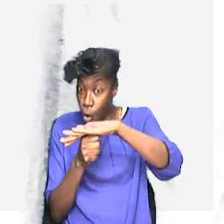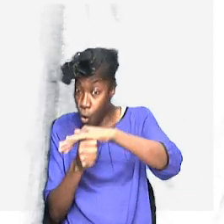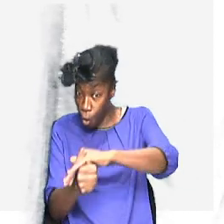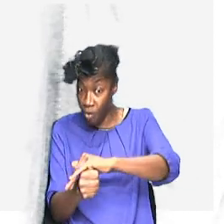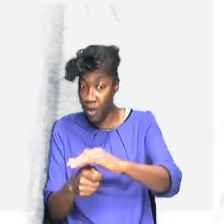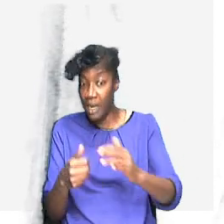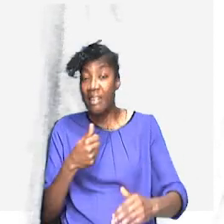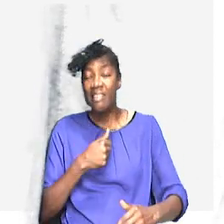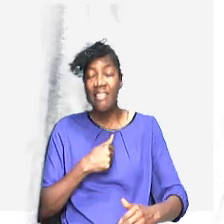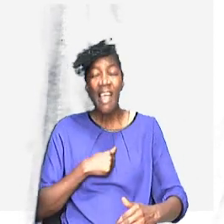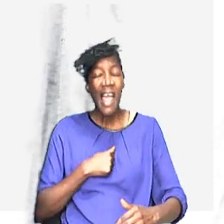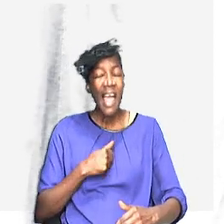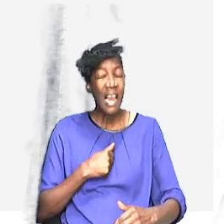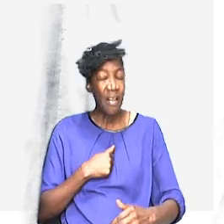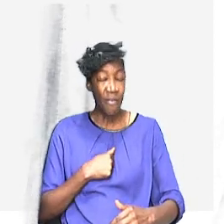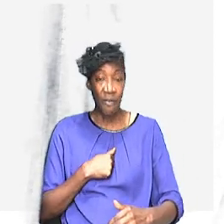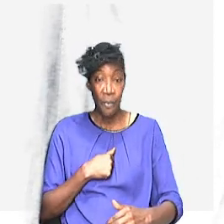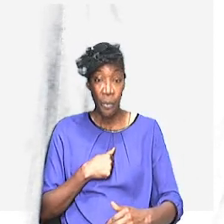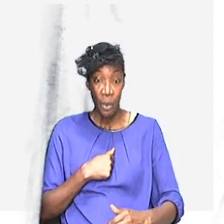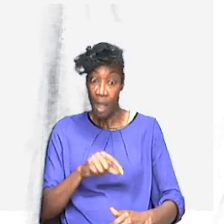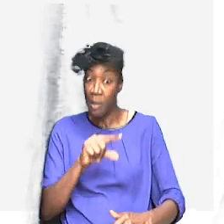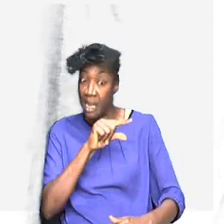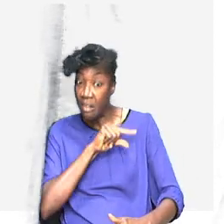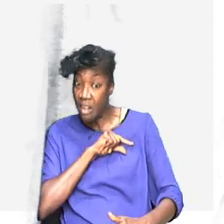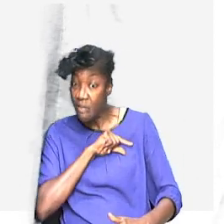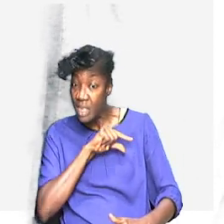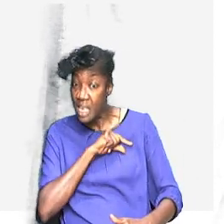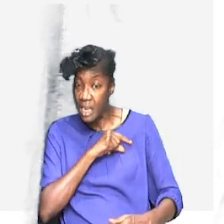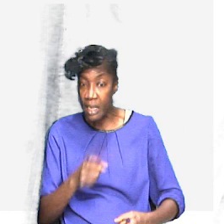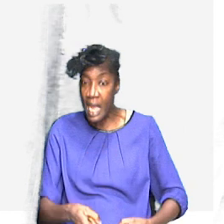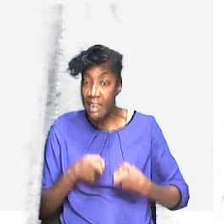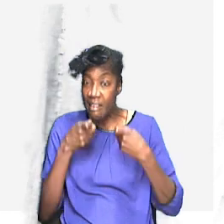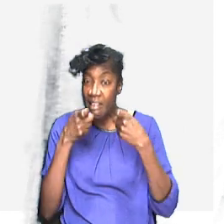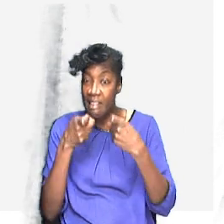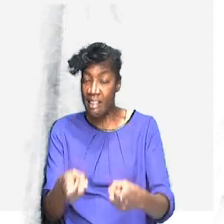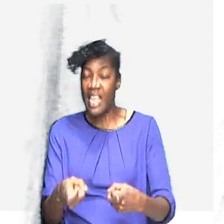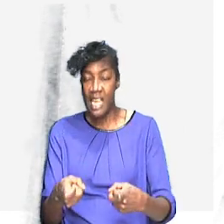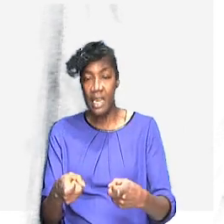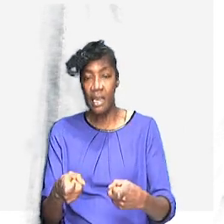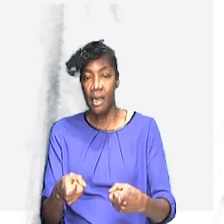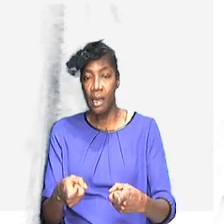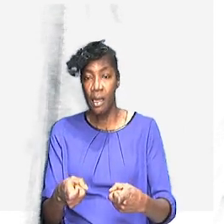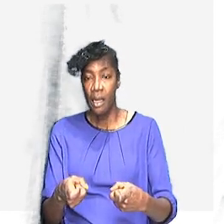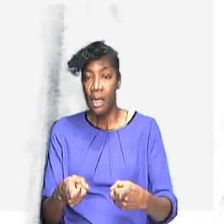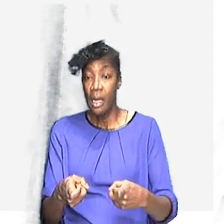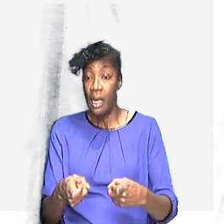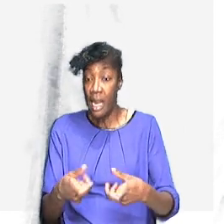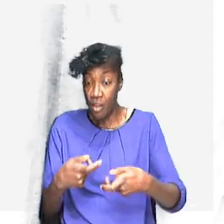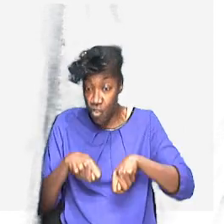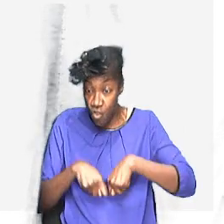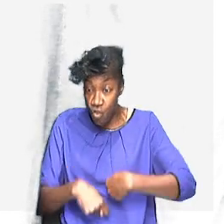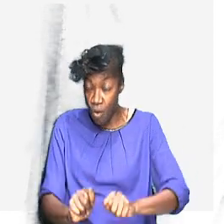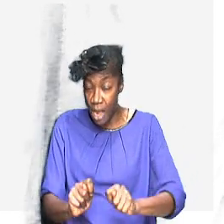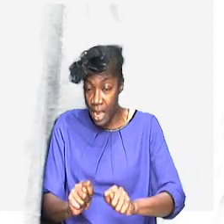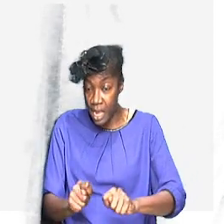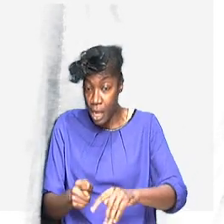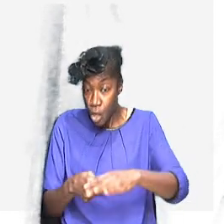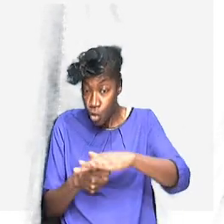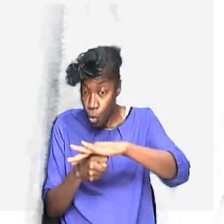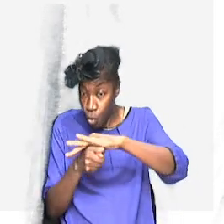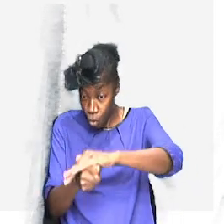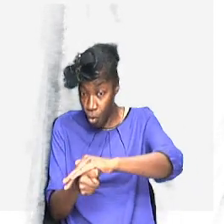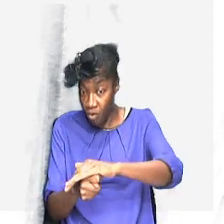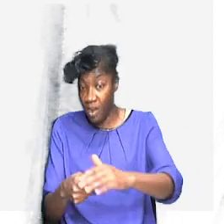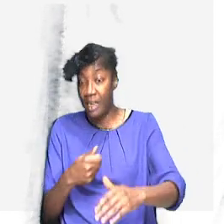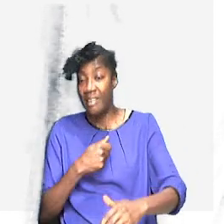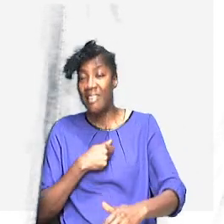amen, being in a state of guilt, being in a state of sin, amen. They try to make an whole effort to cover themselves,